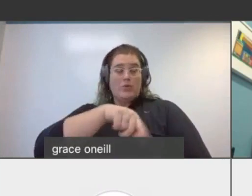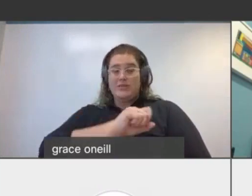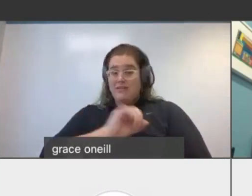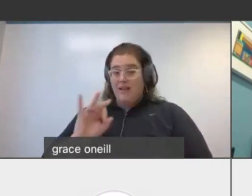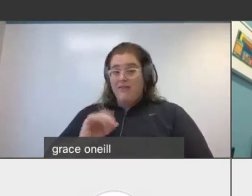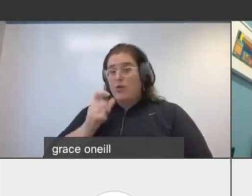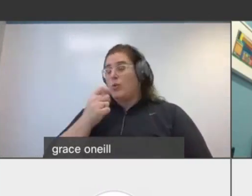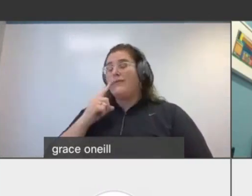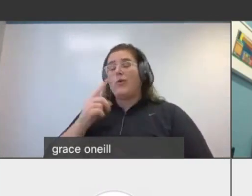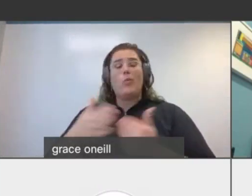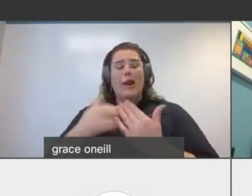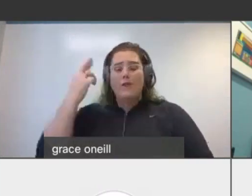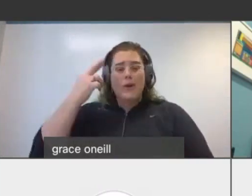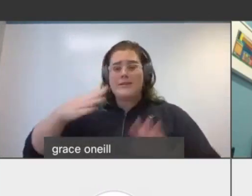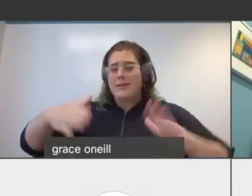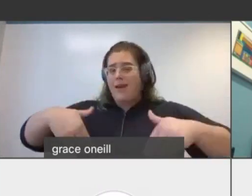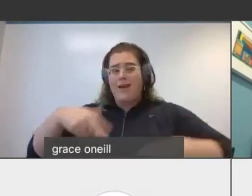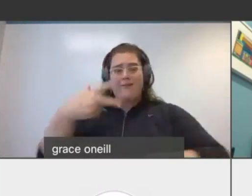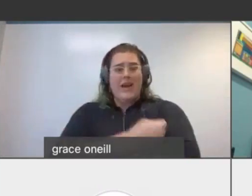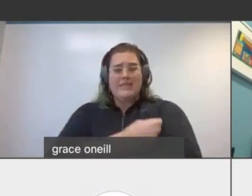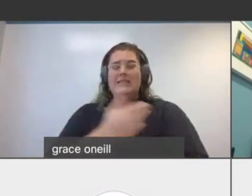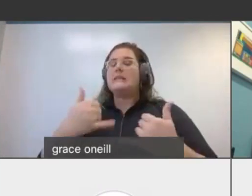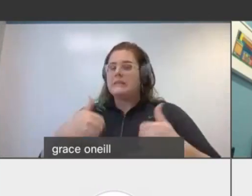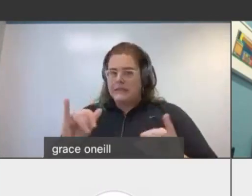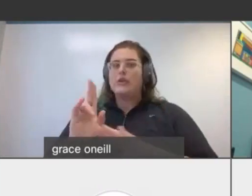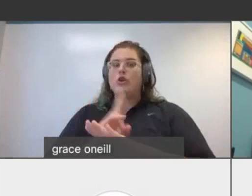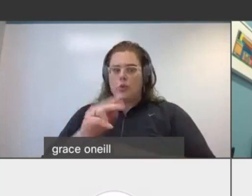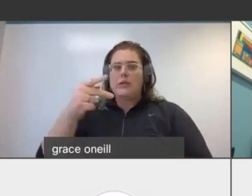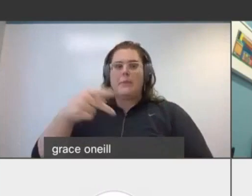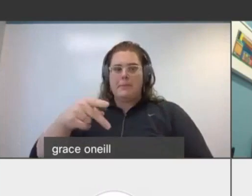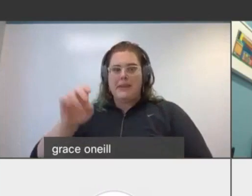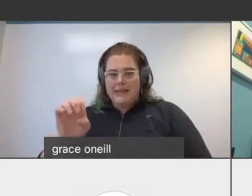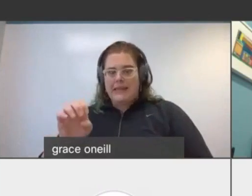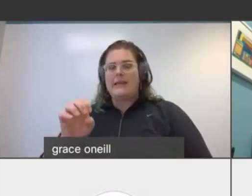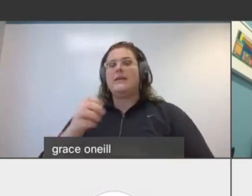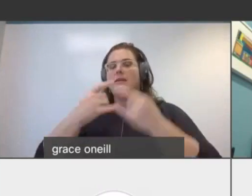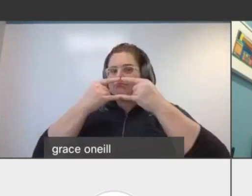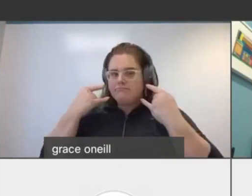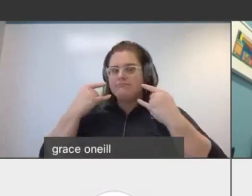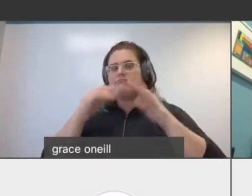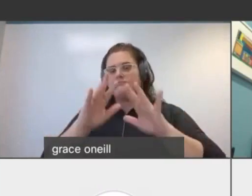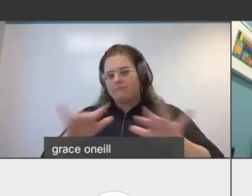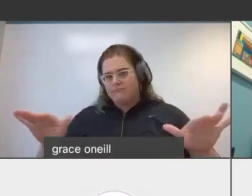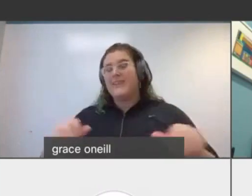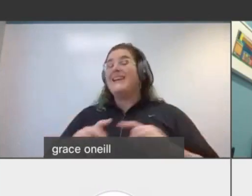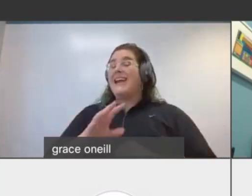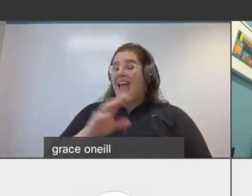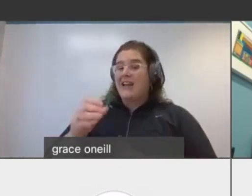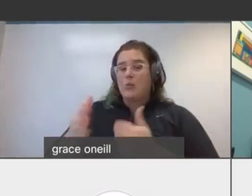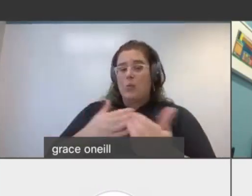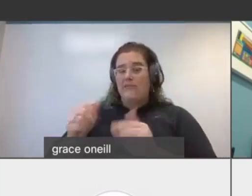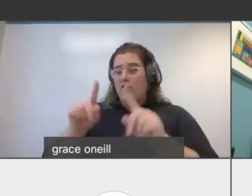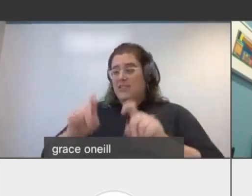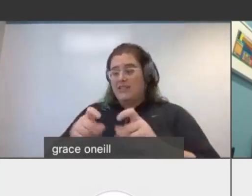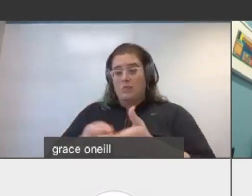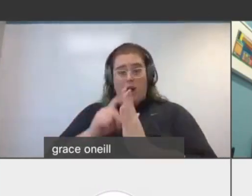have not been vaccinated, they do use this PPE and whatever the testing requirements are of your particular